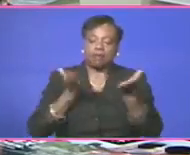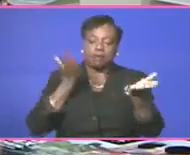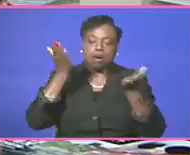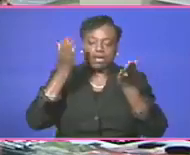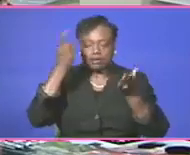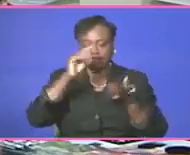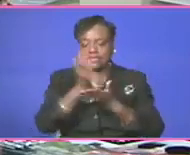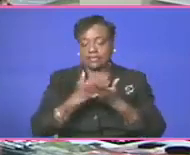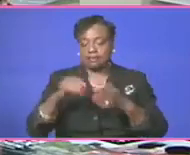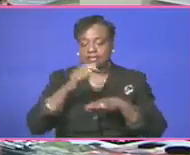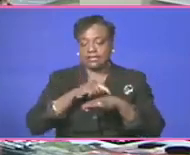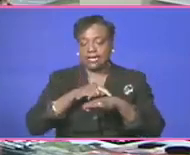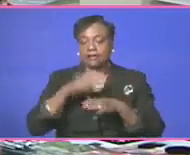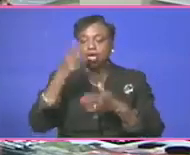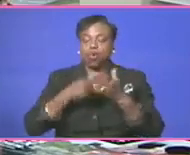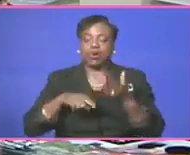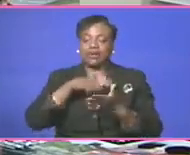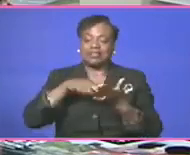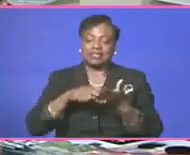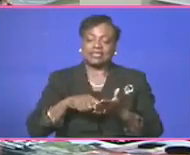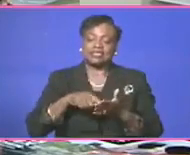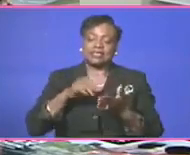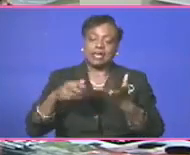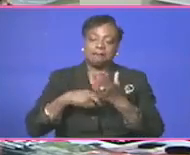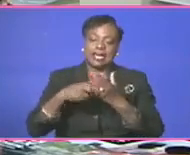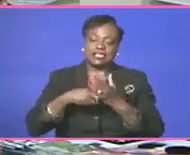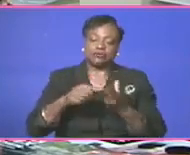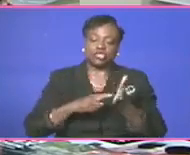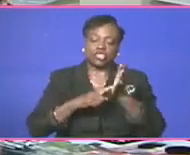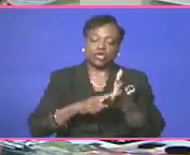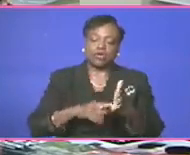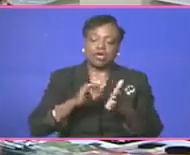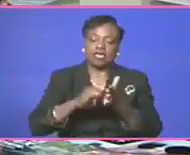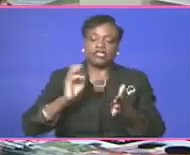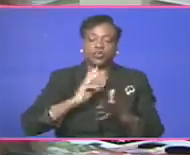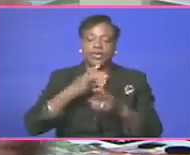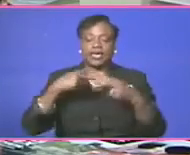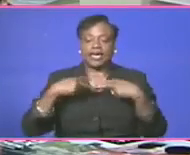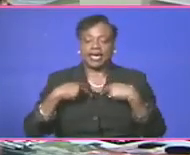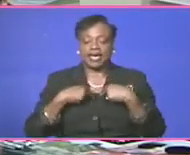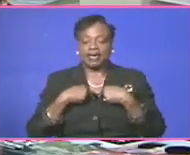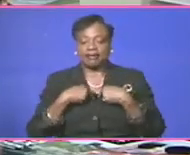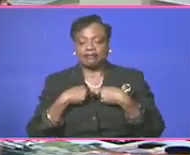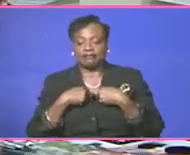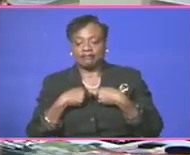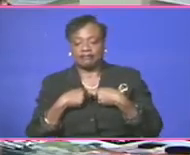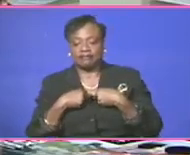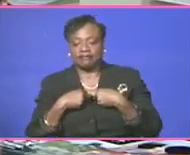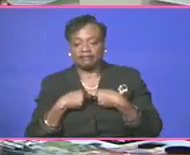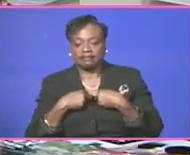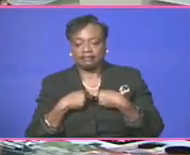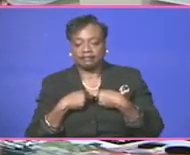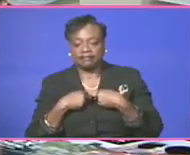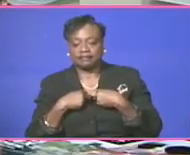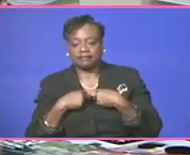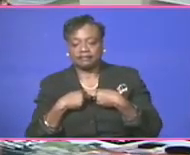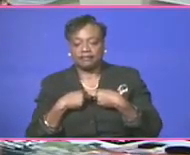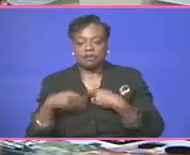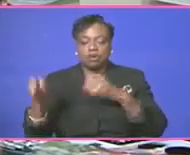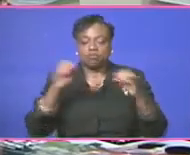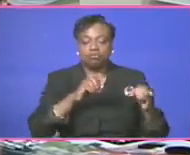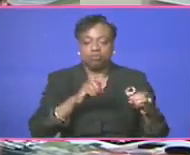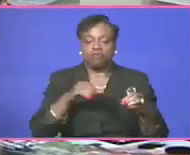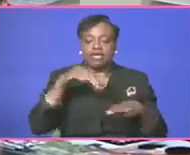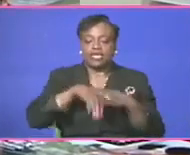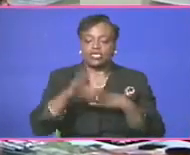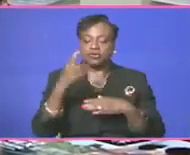what this magazine will showcase is the fact that we have ventured one step further into